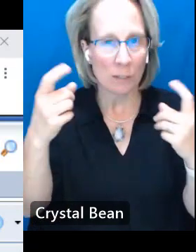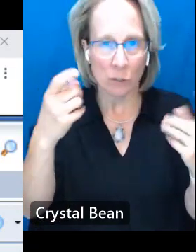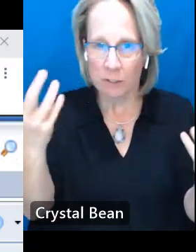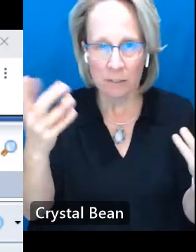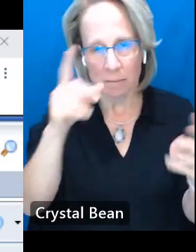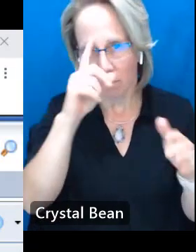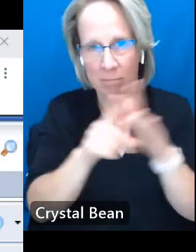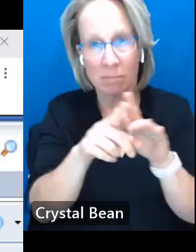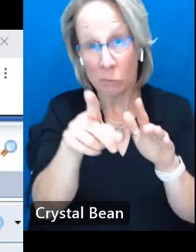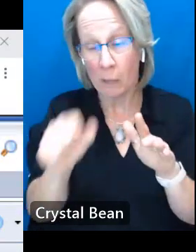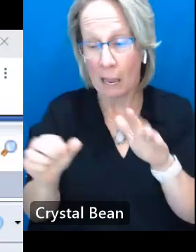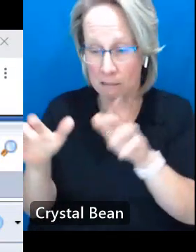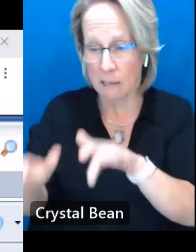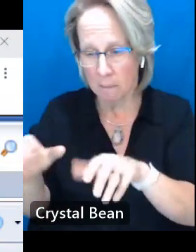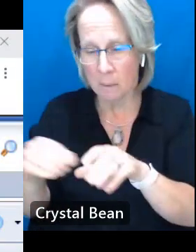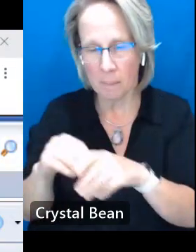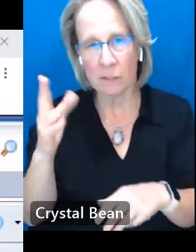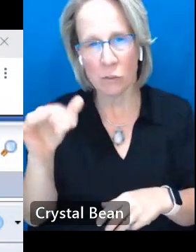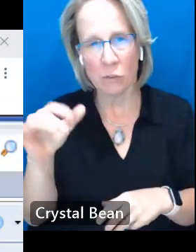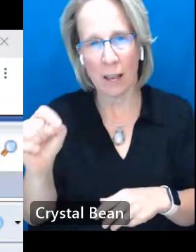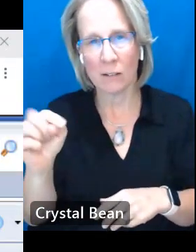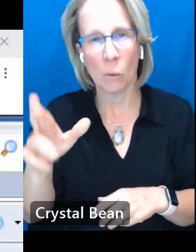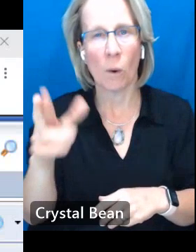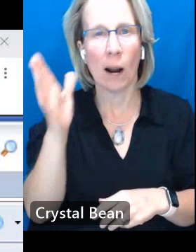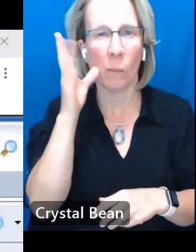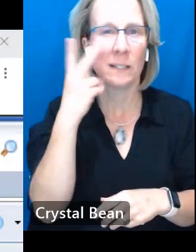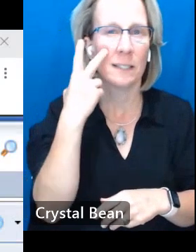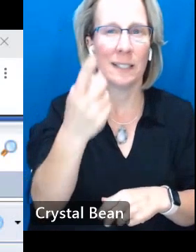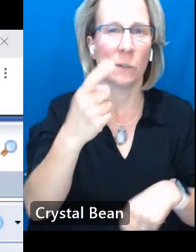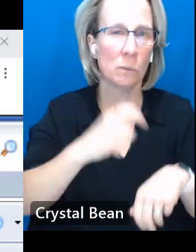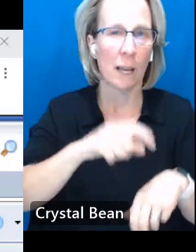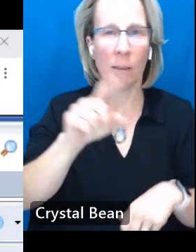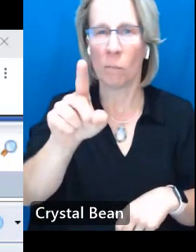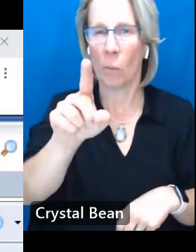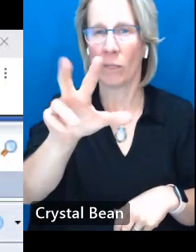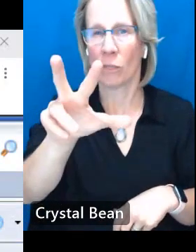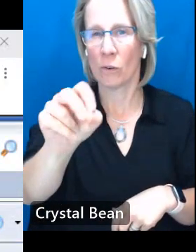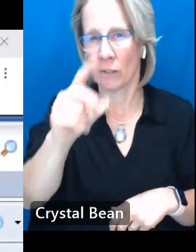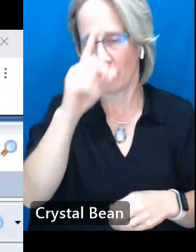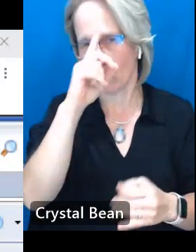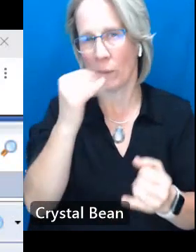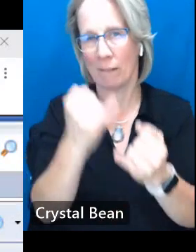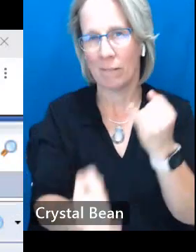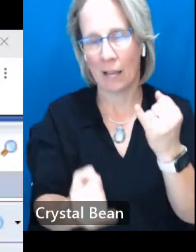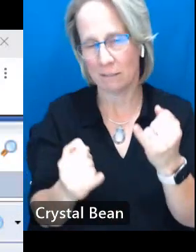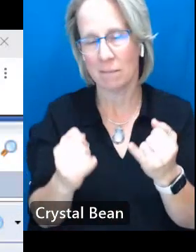in. But otherwise, we will see you all at 1:30 for the final session. Thanks, everybody.